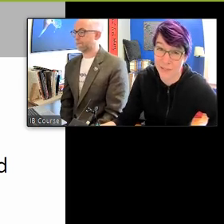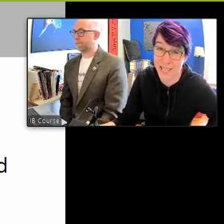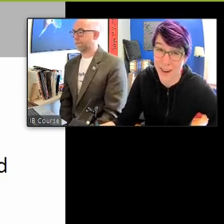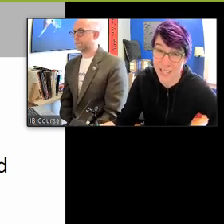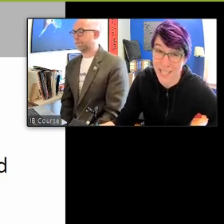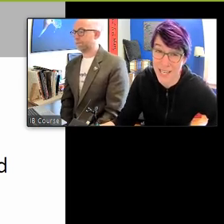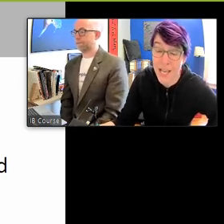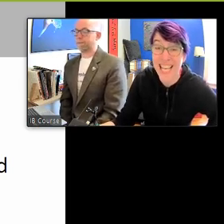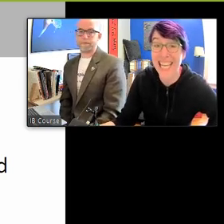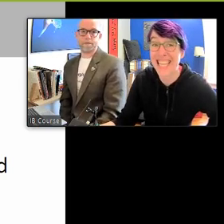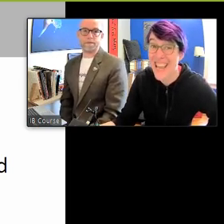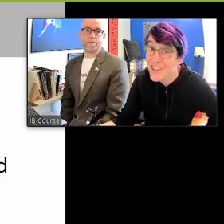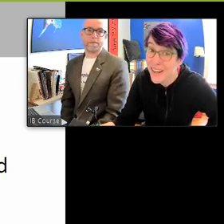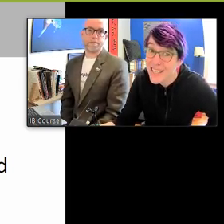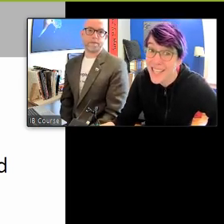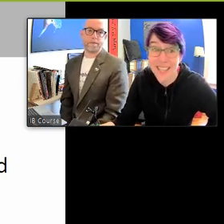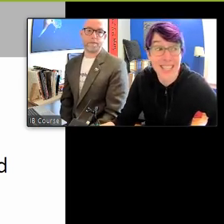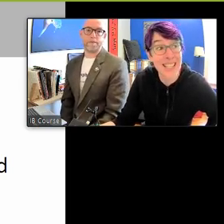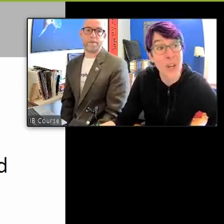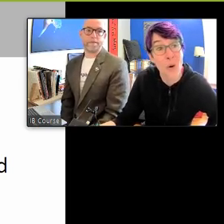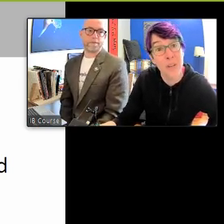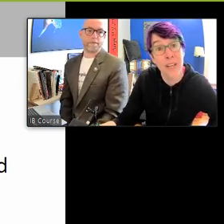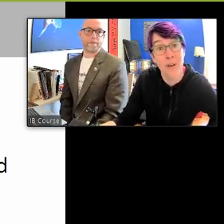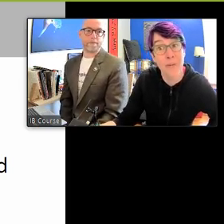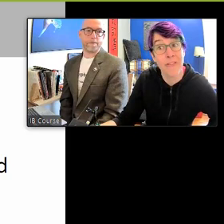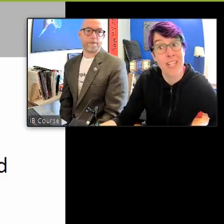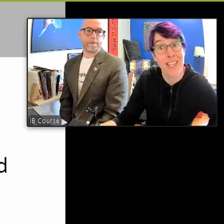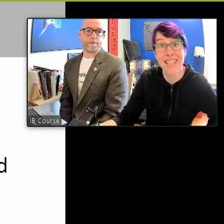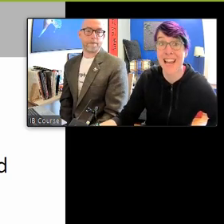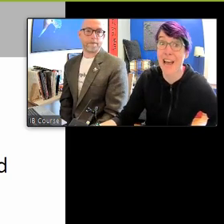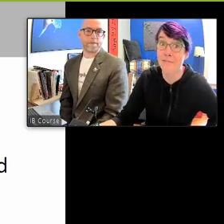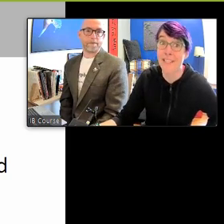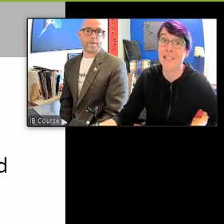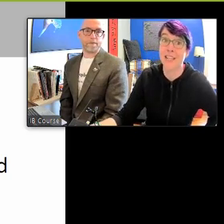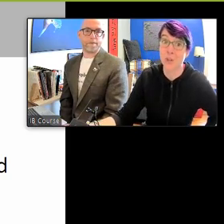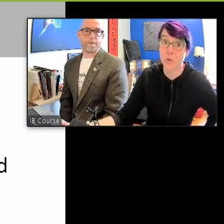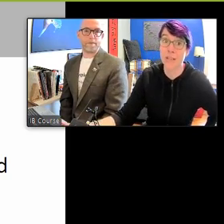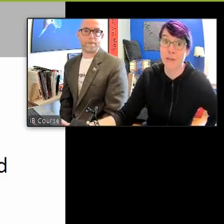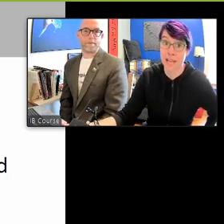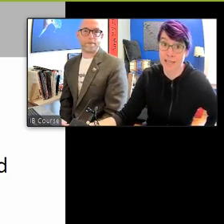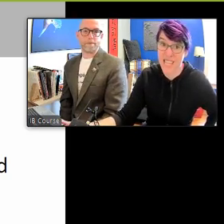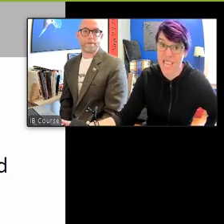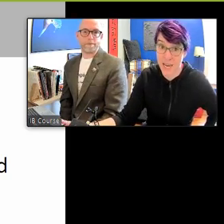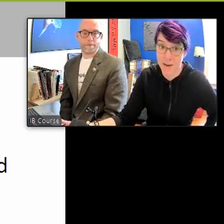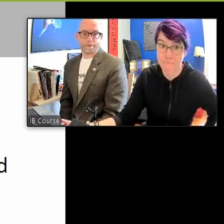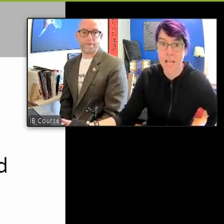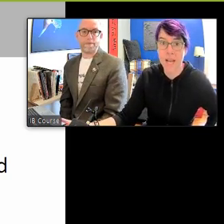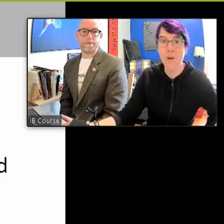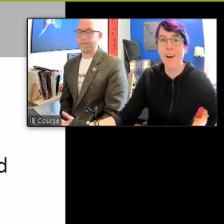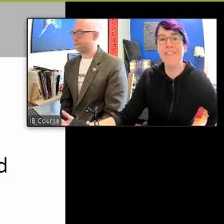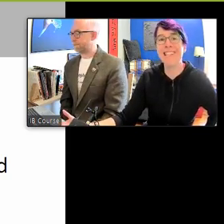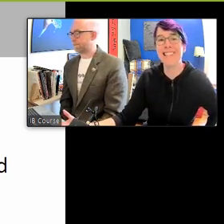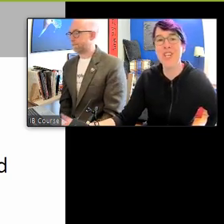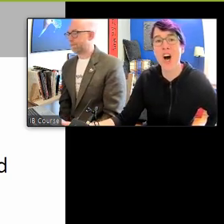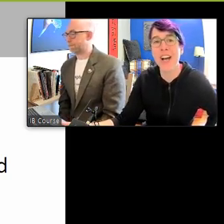to live in the Arctic. In the Antarctic, this is the only group of fishes that have this, like, totally bananas thing.